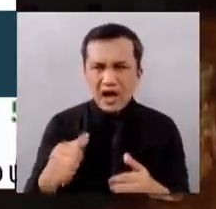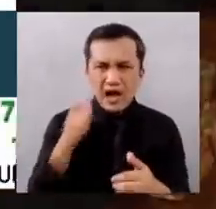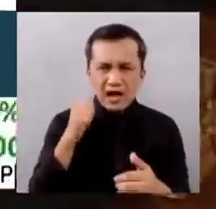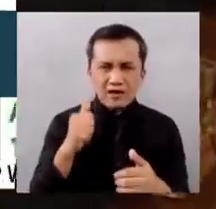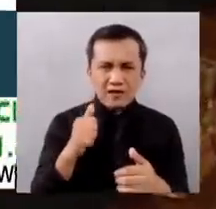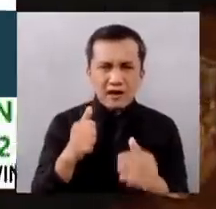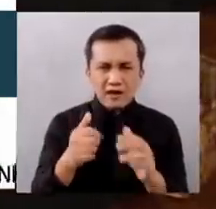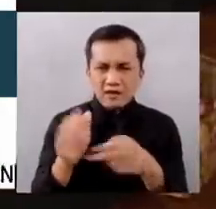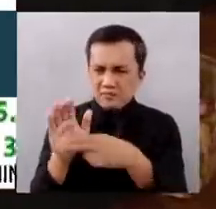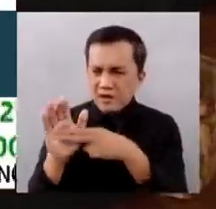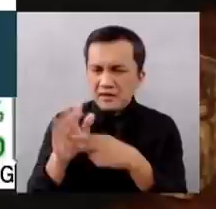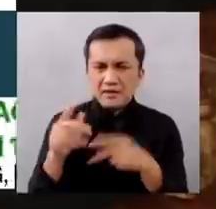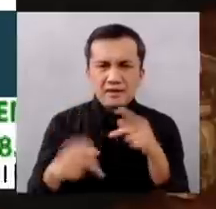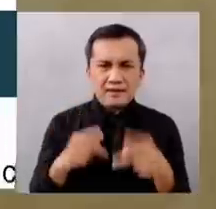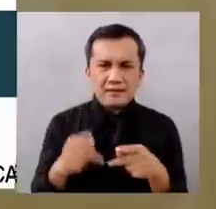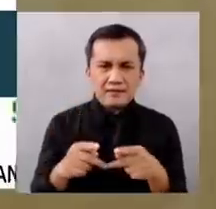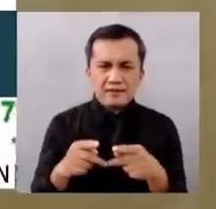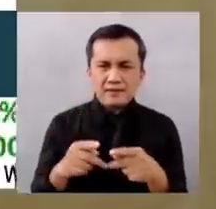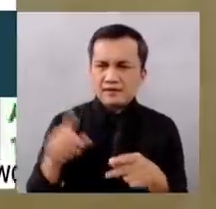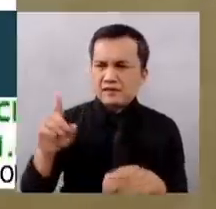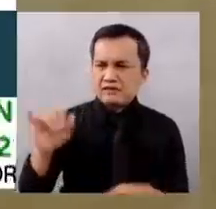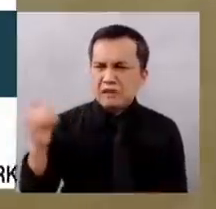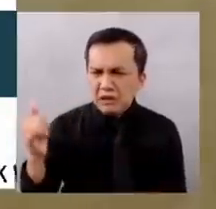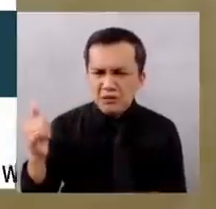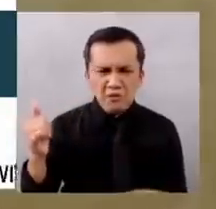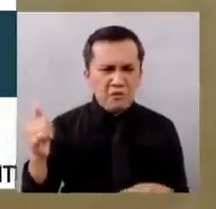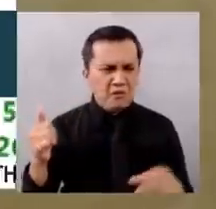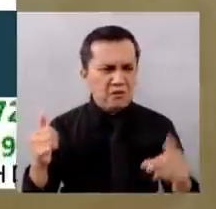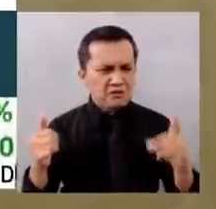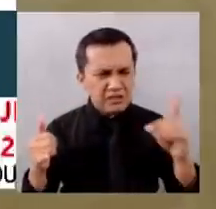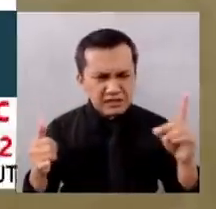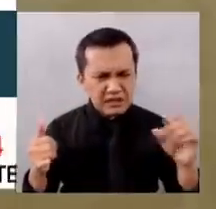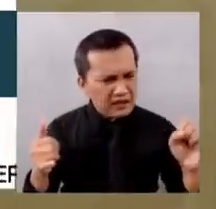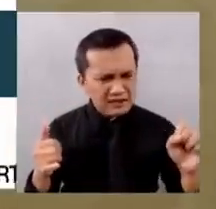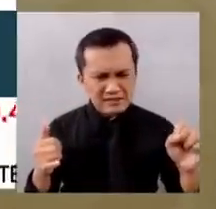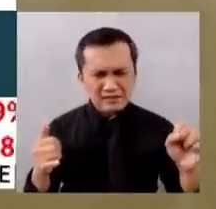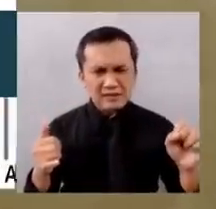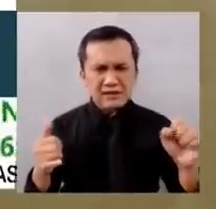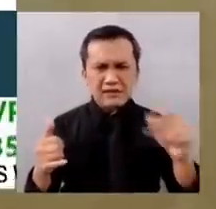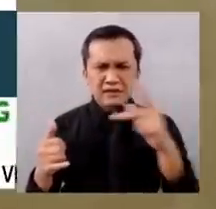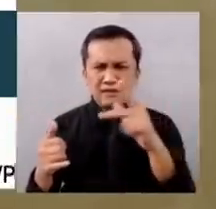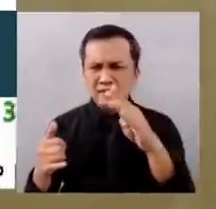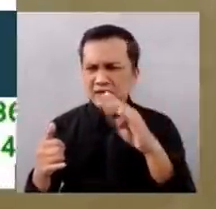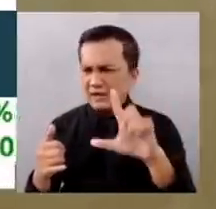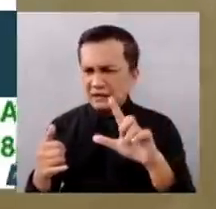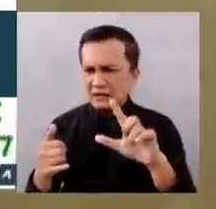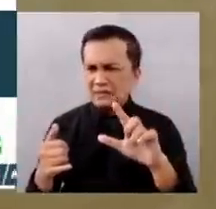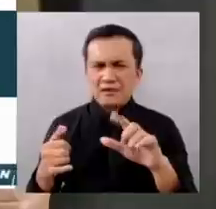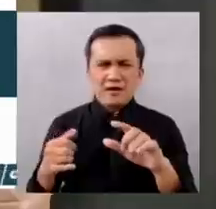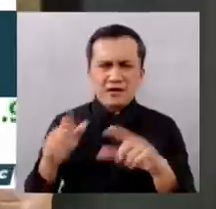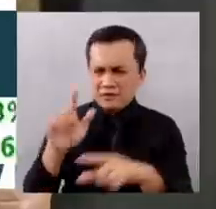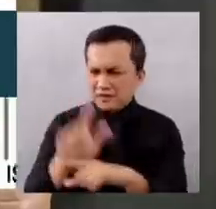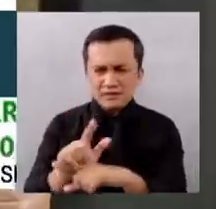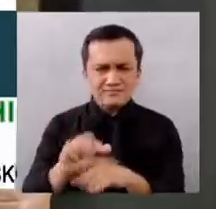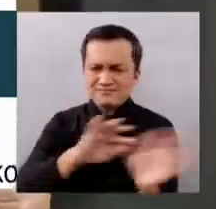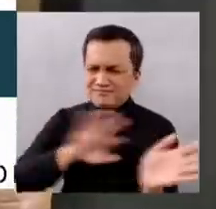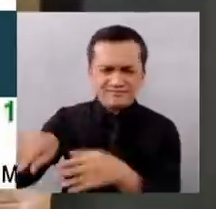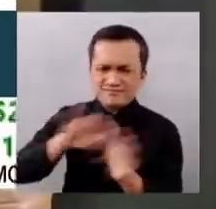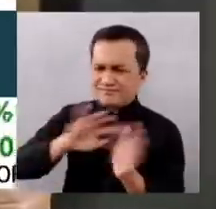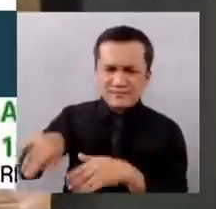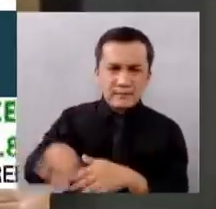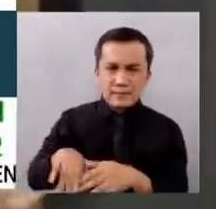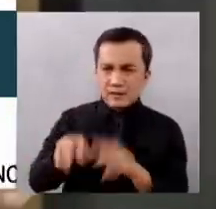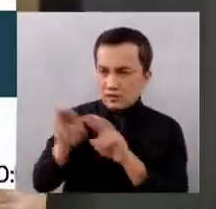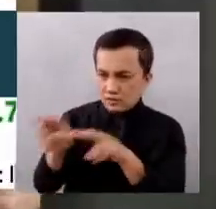as Dilawan or DDS or KBL or whatever, or loyalist or whatever. We look at everybody